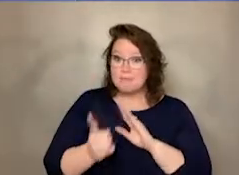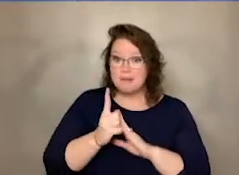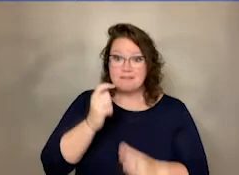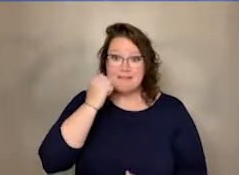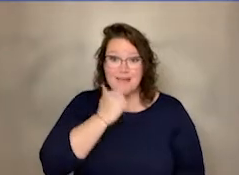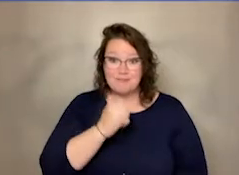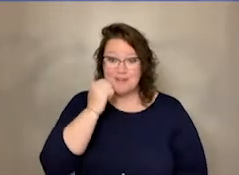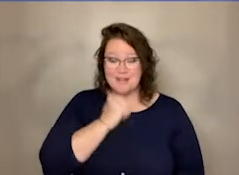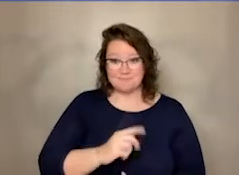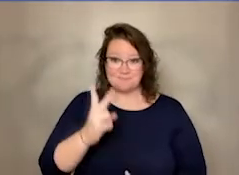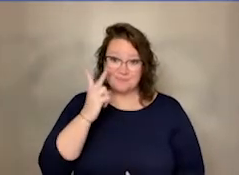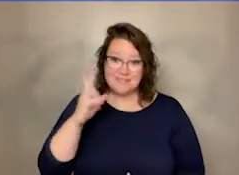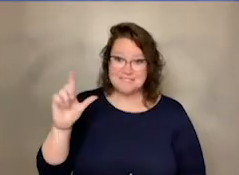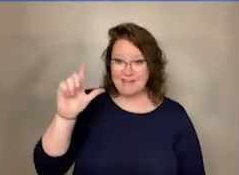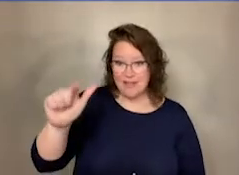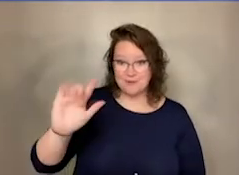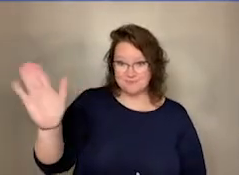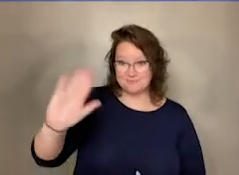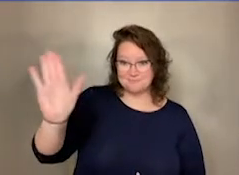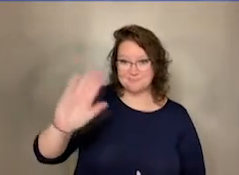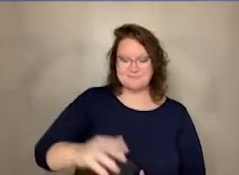guys.